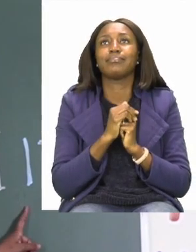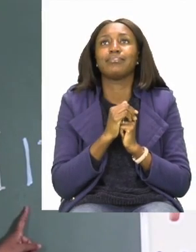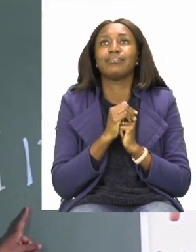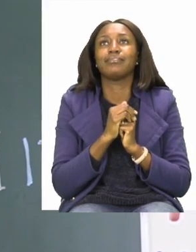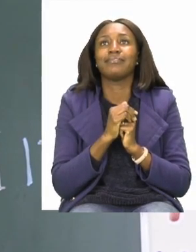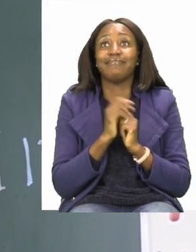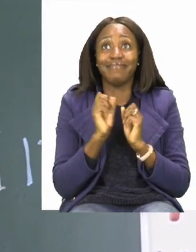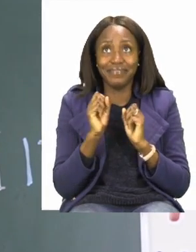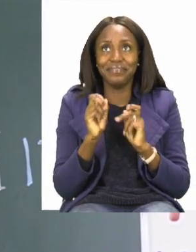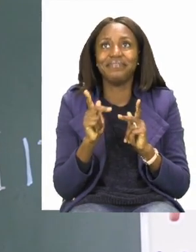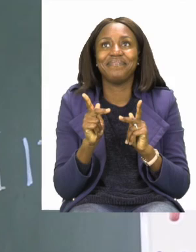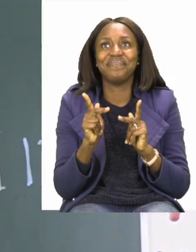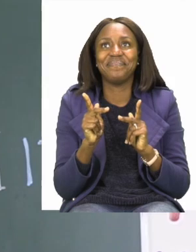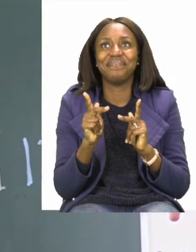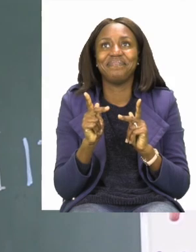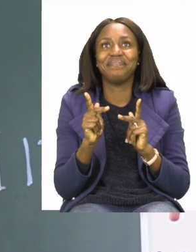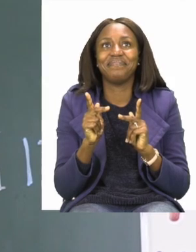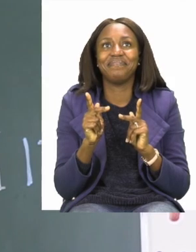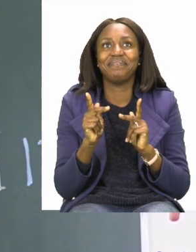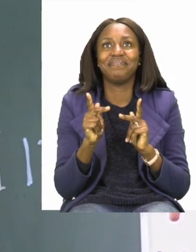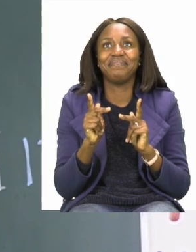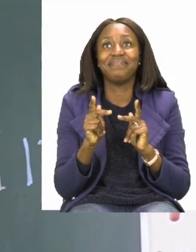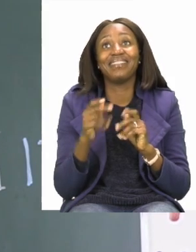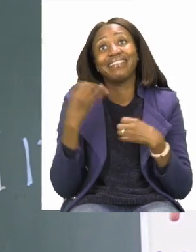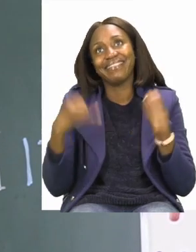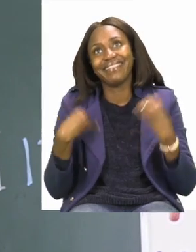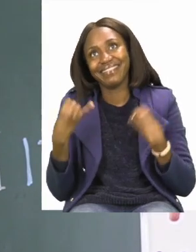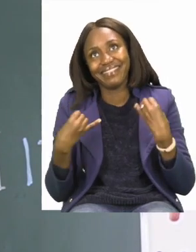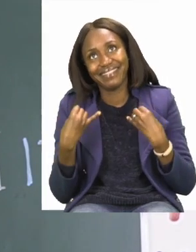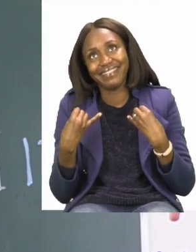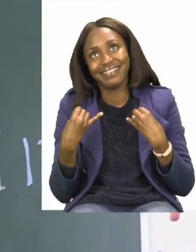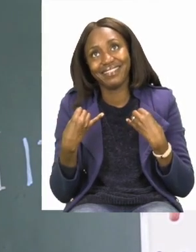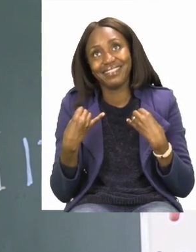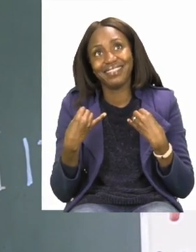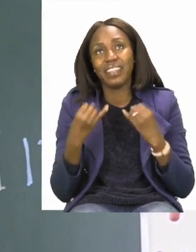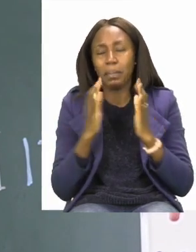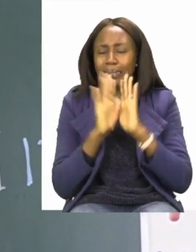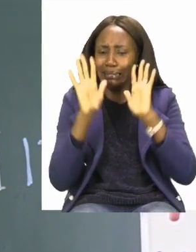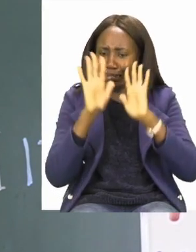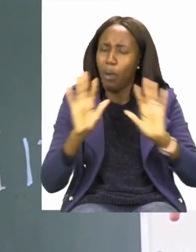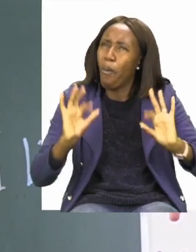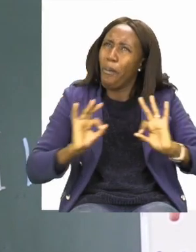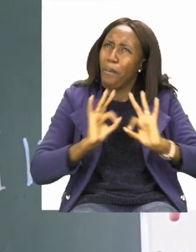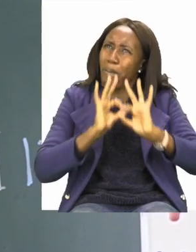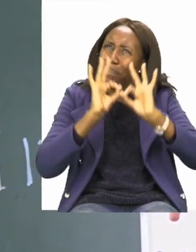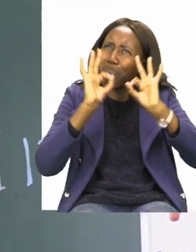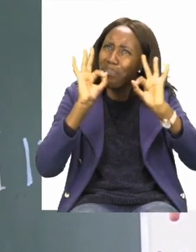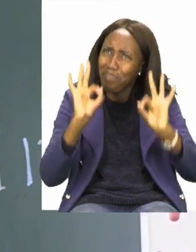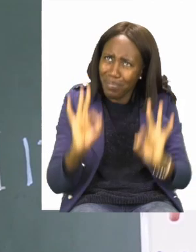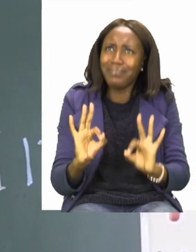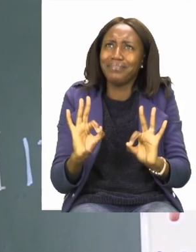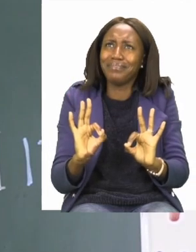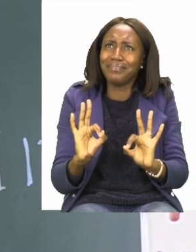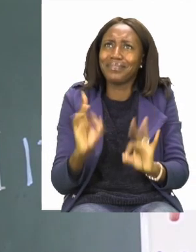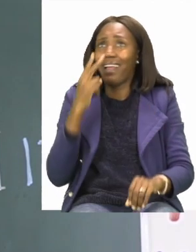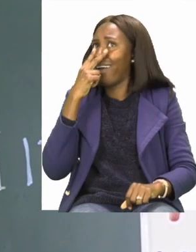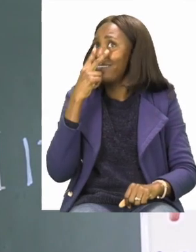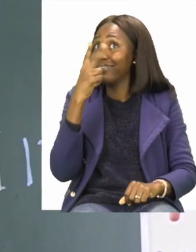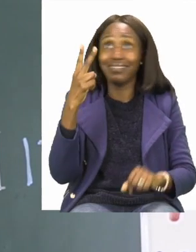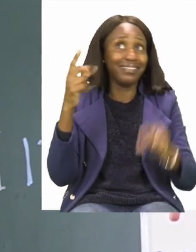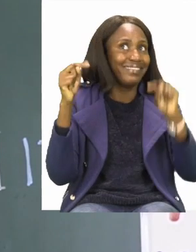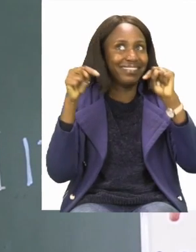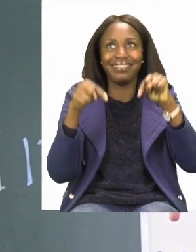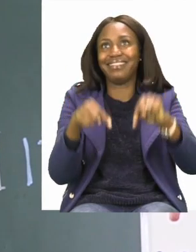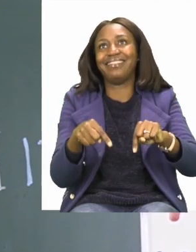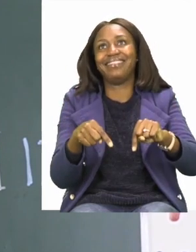the number. Have fun, boys and girls. Color neatly, and I'll see you when you're done after the